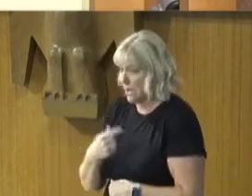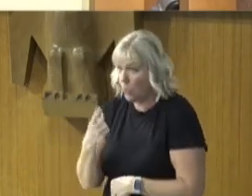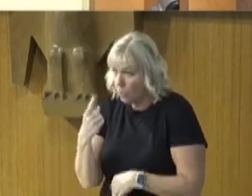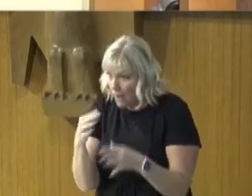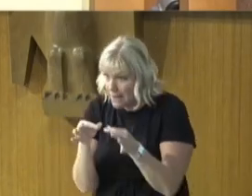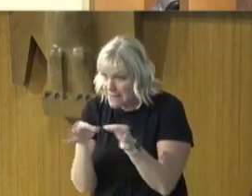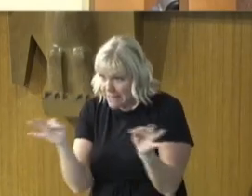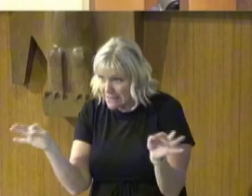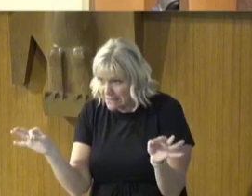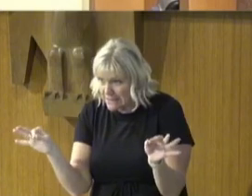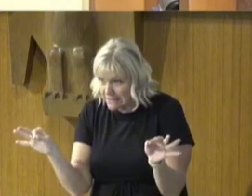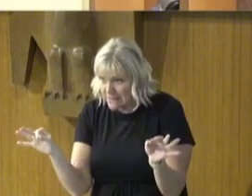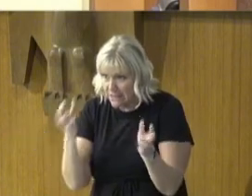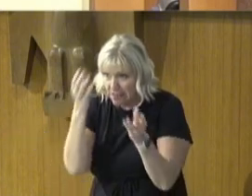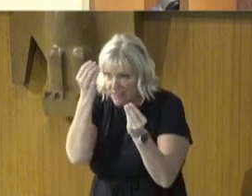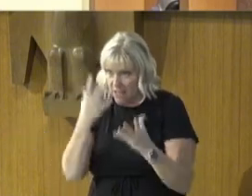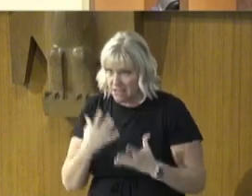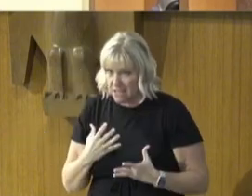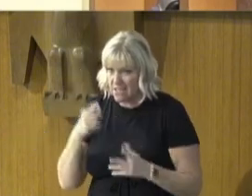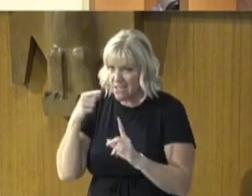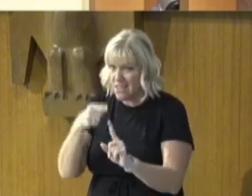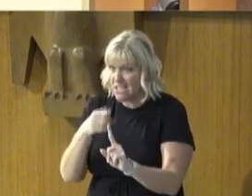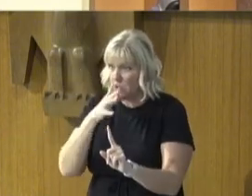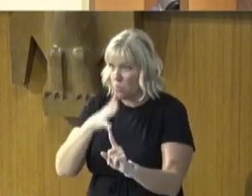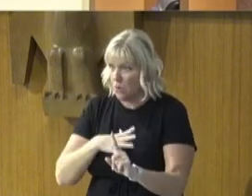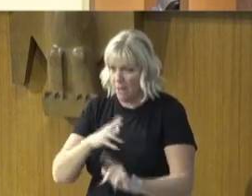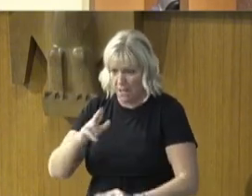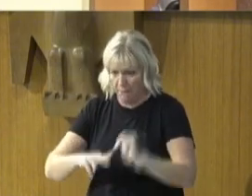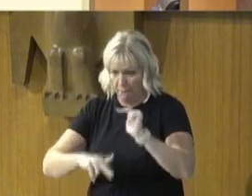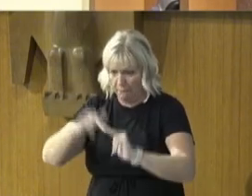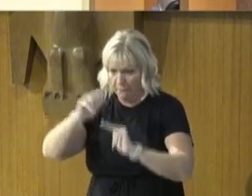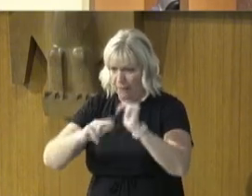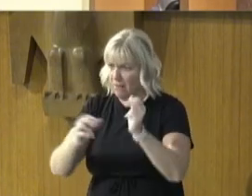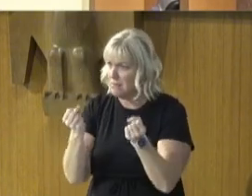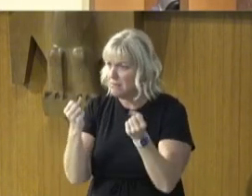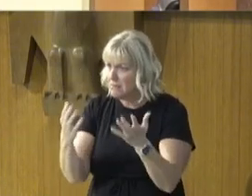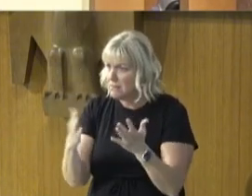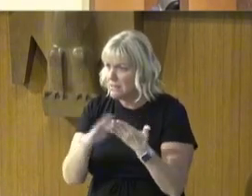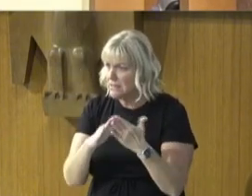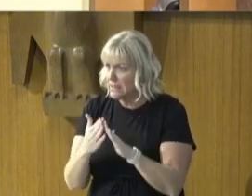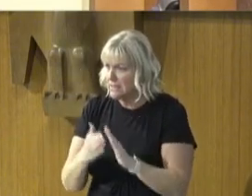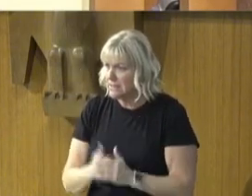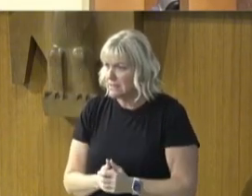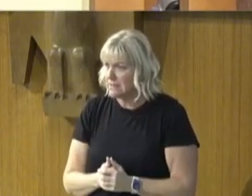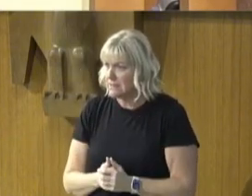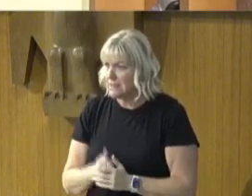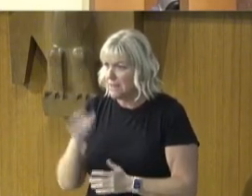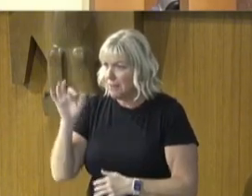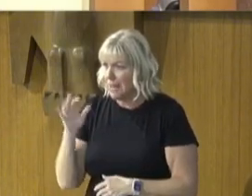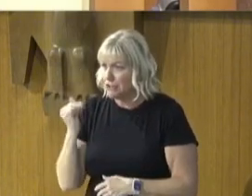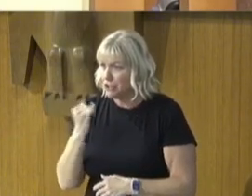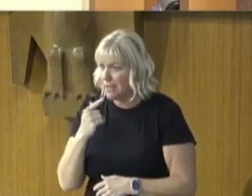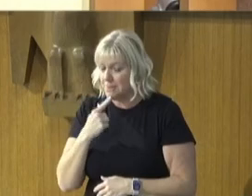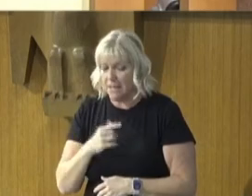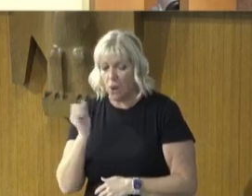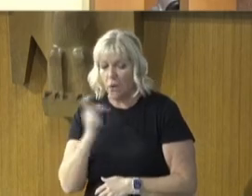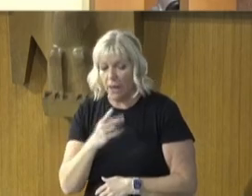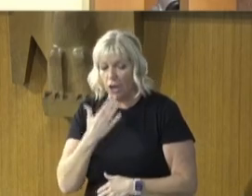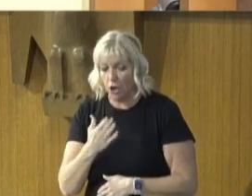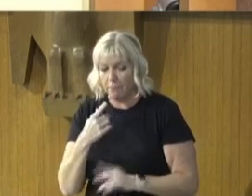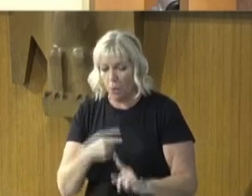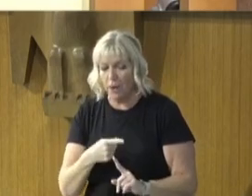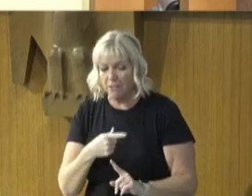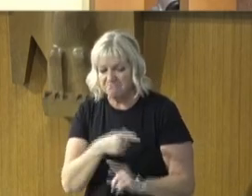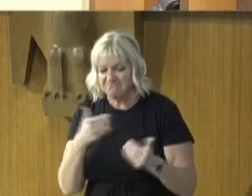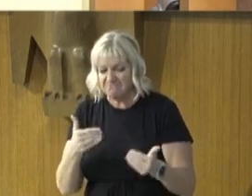sentence tells us that this woman built multiple cities. And he said, okay, yeah, that's a good point. That'll preach.